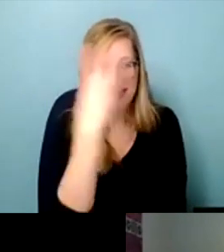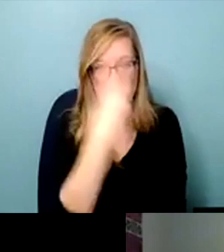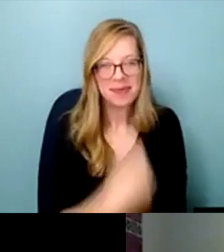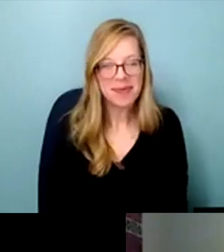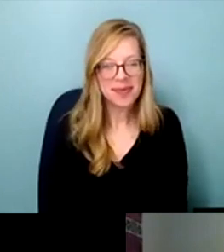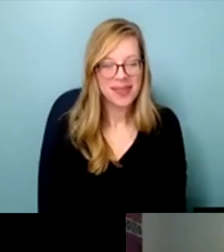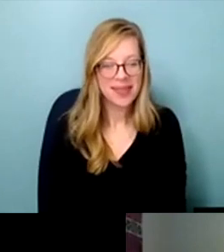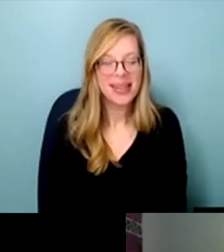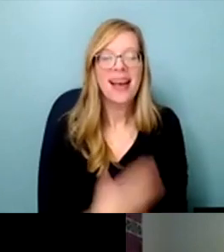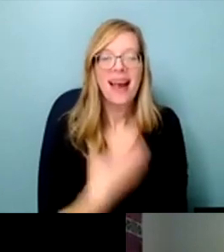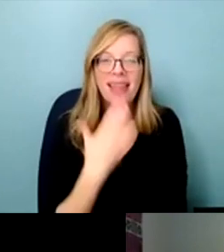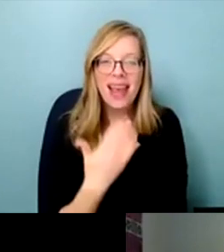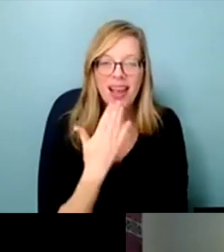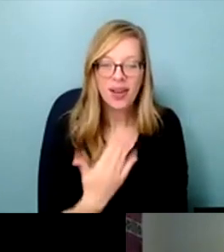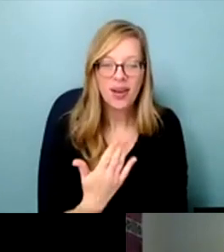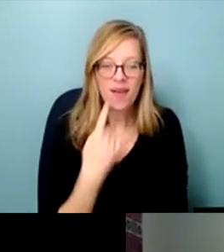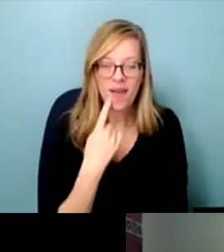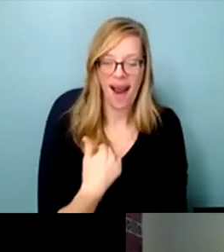Thanks so much for having me.